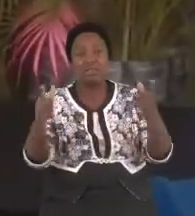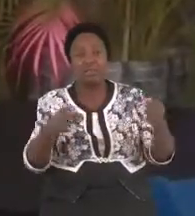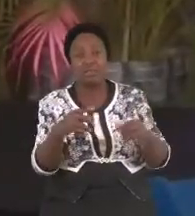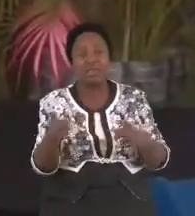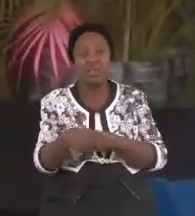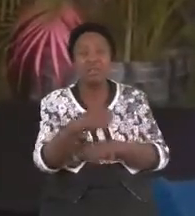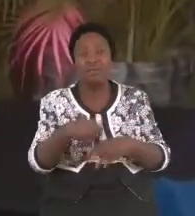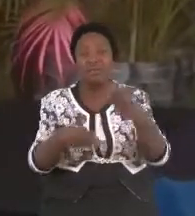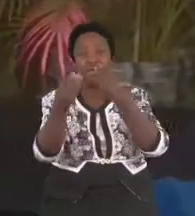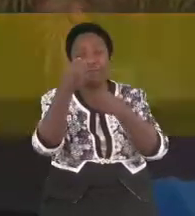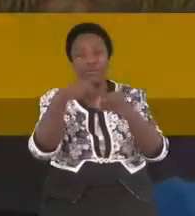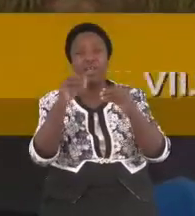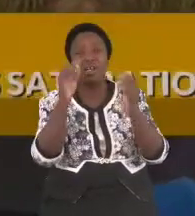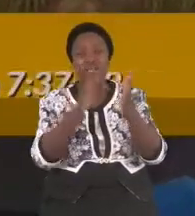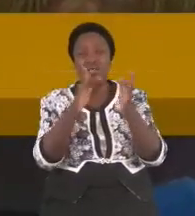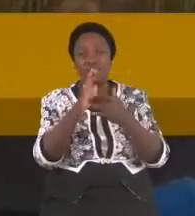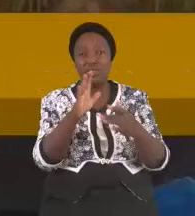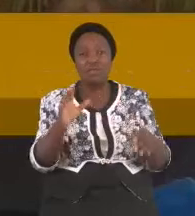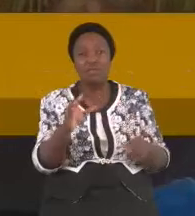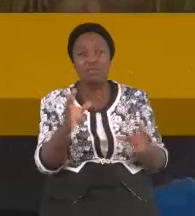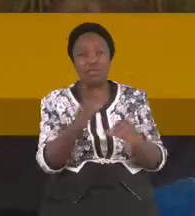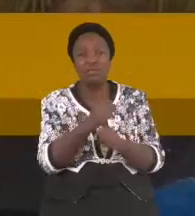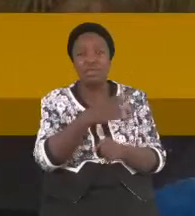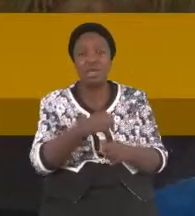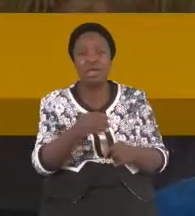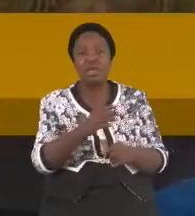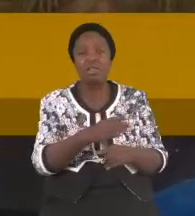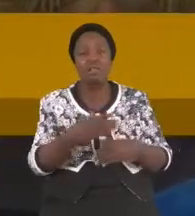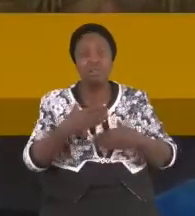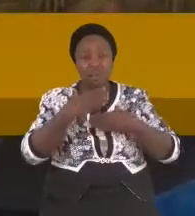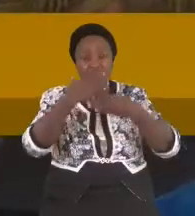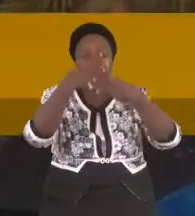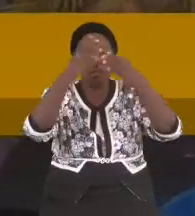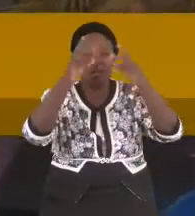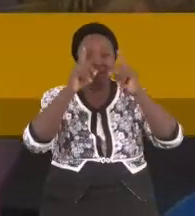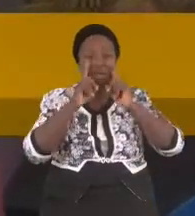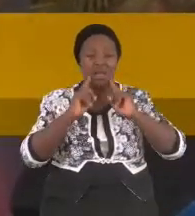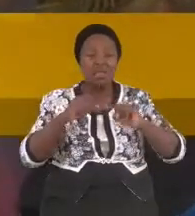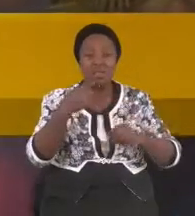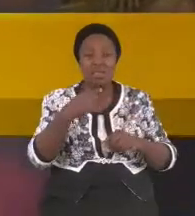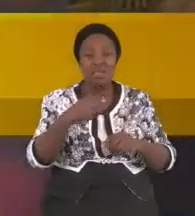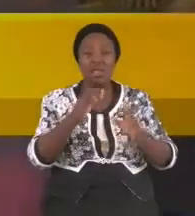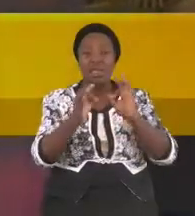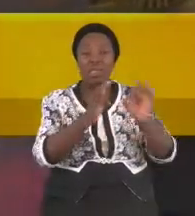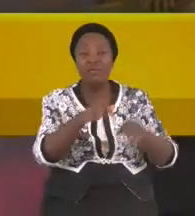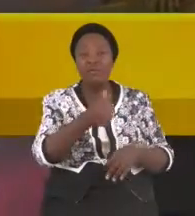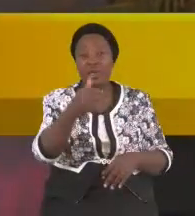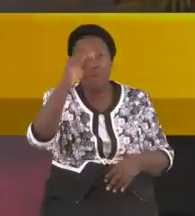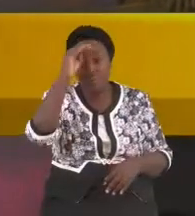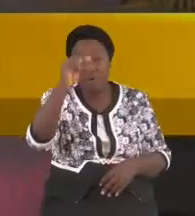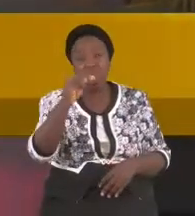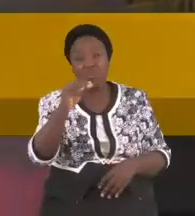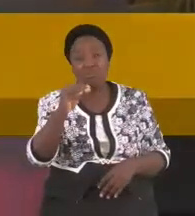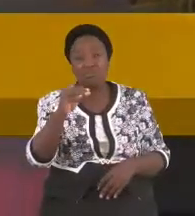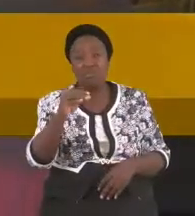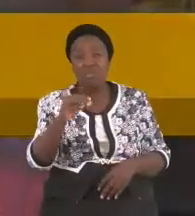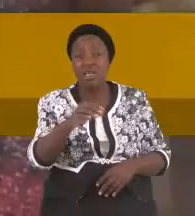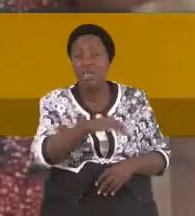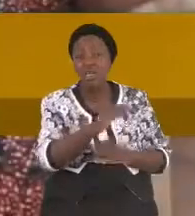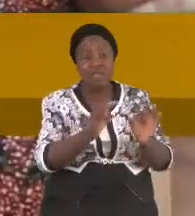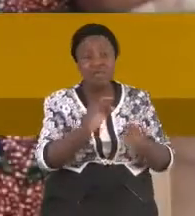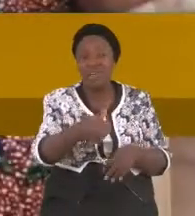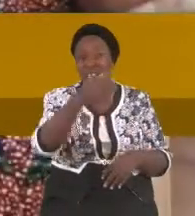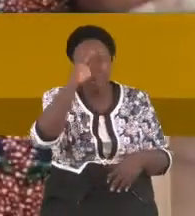stood and cried, saying, if any man, no partiality, if any man,